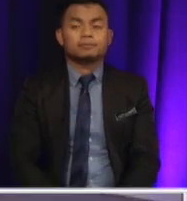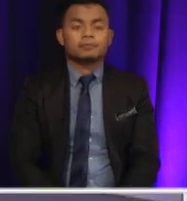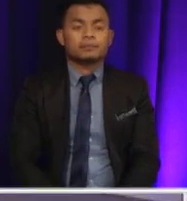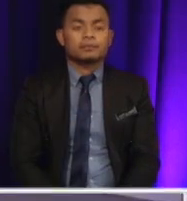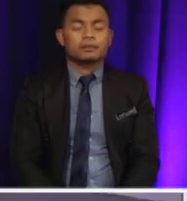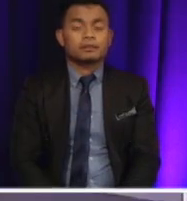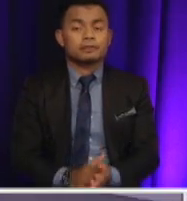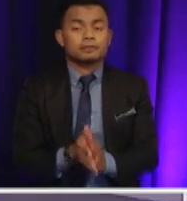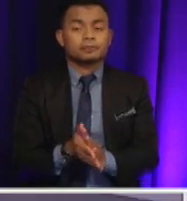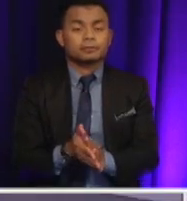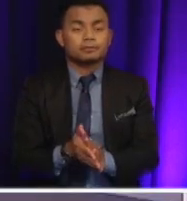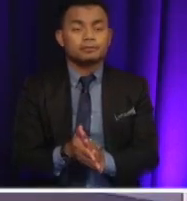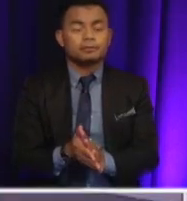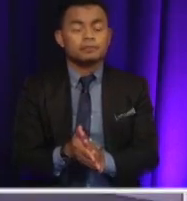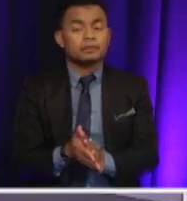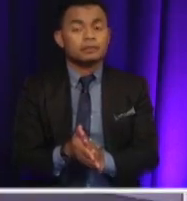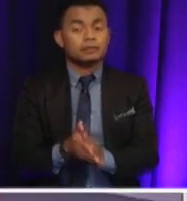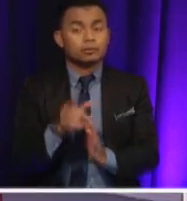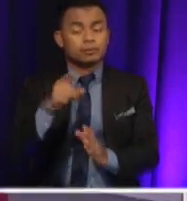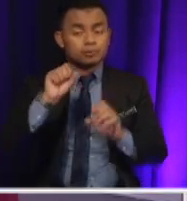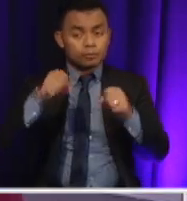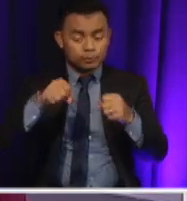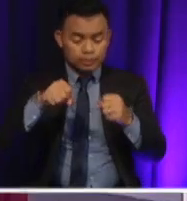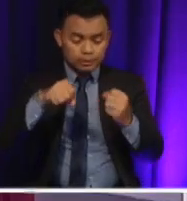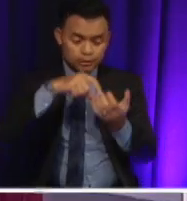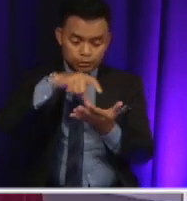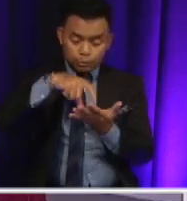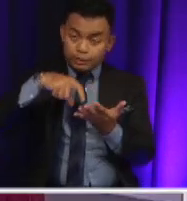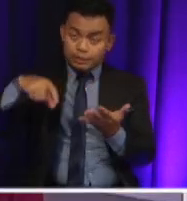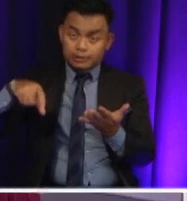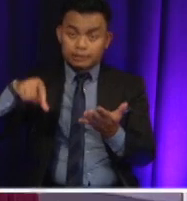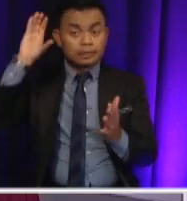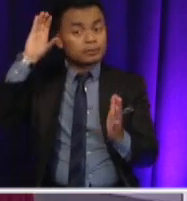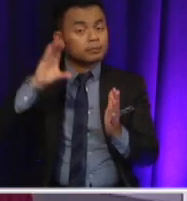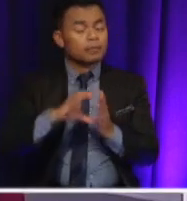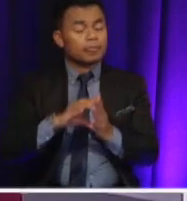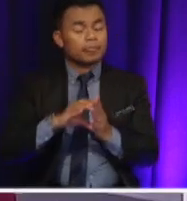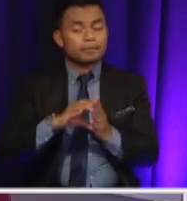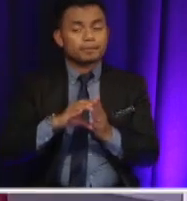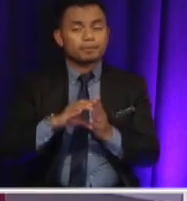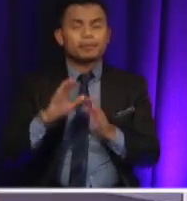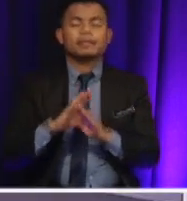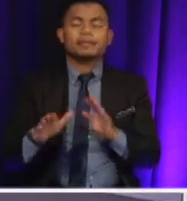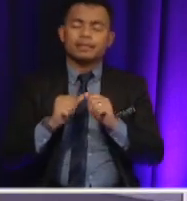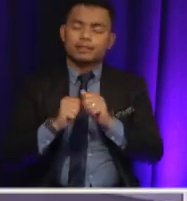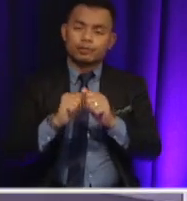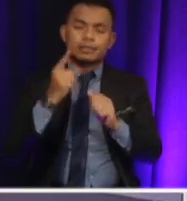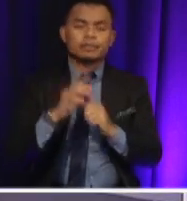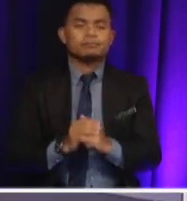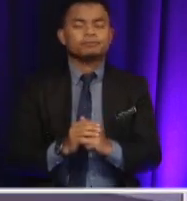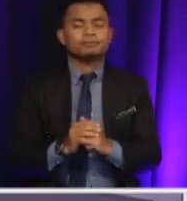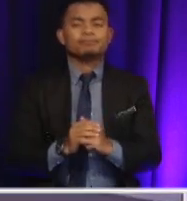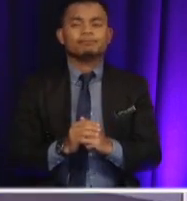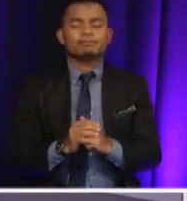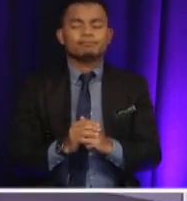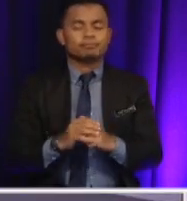you draw? Or you can even draw cartoons. The options are endless. Okay, pupils? Please be as